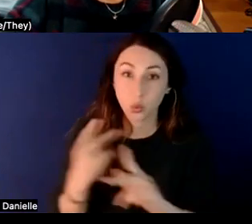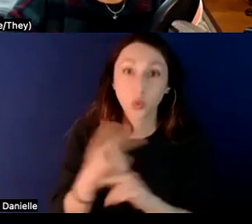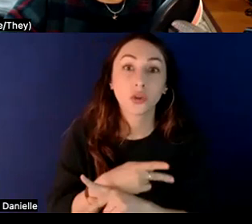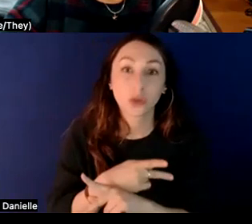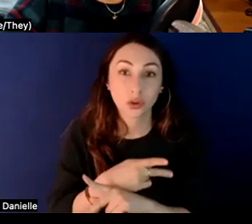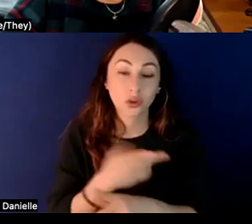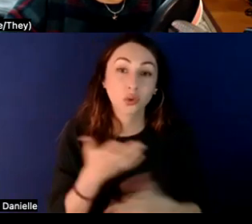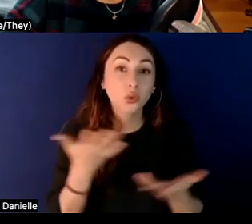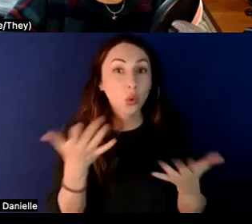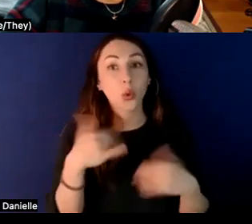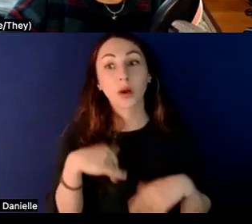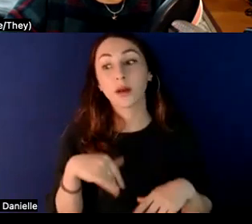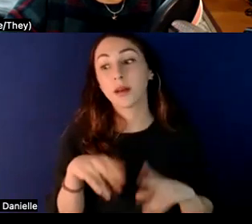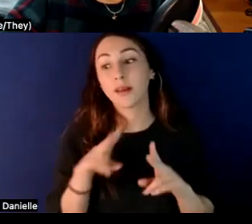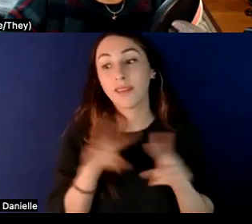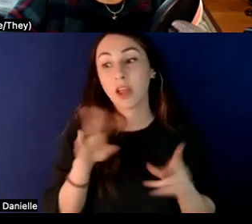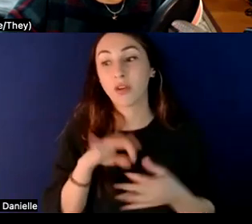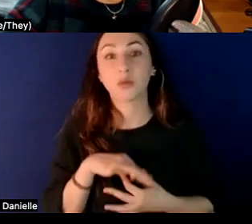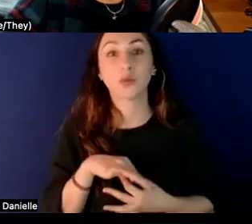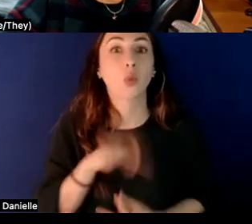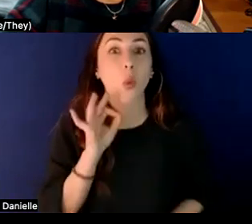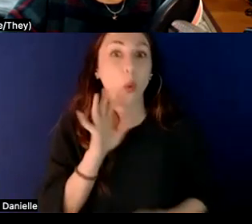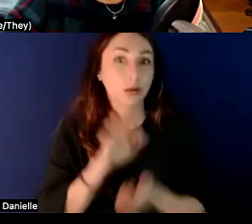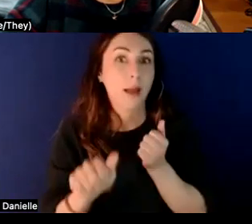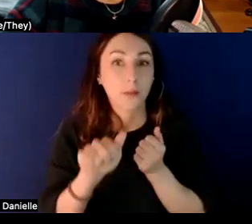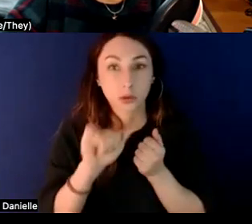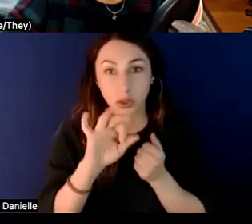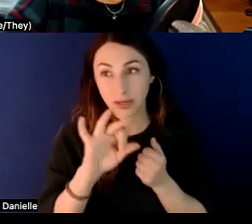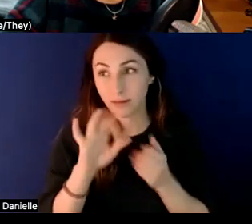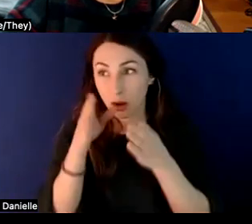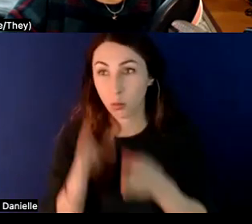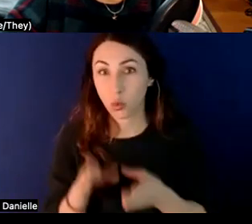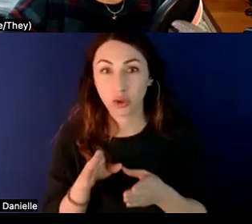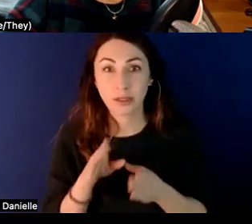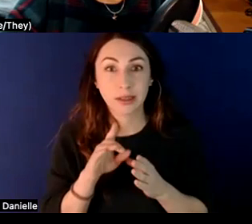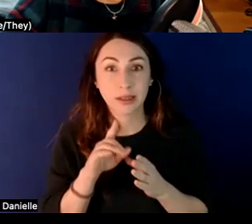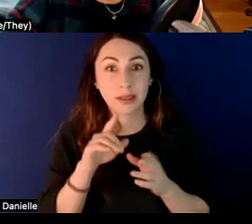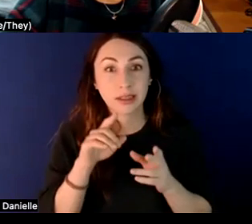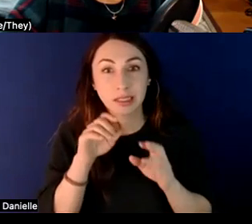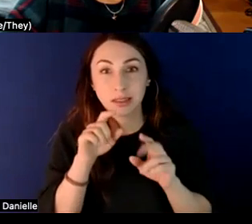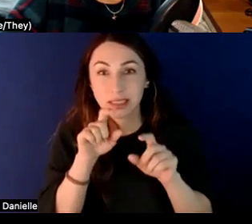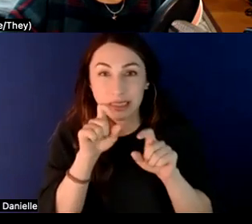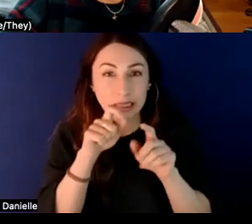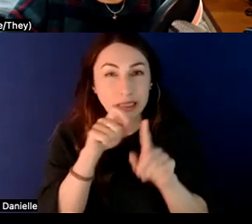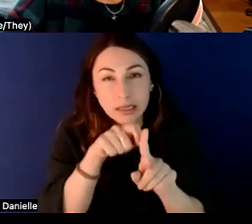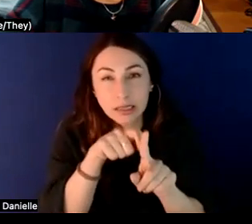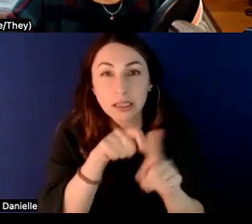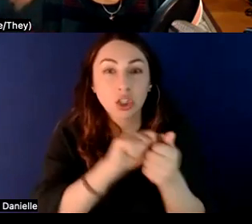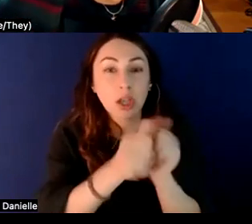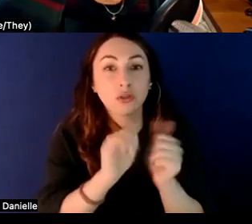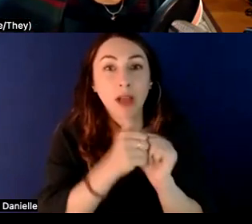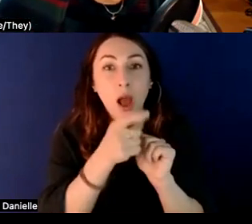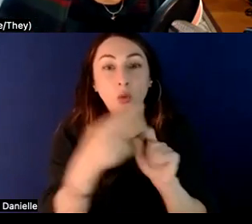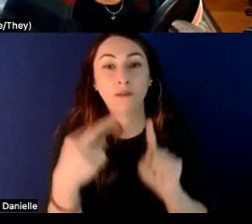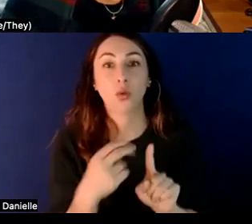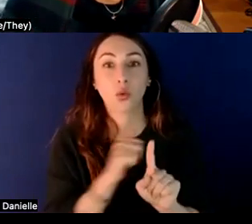that it's very soul damaging to have someone who gets into you and actually changes the way you see yourself,